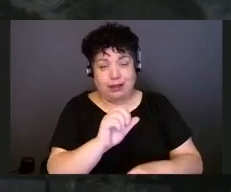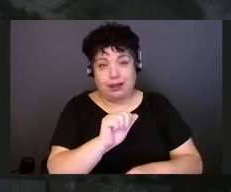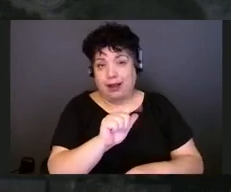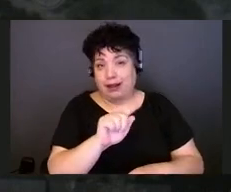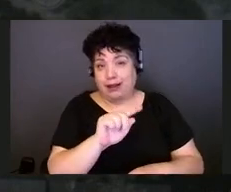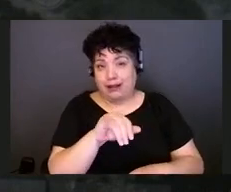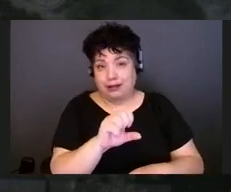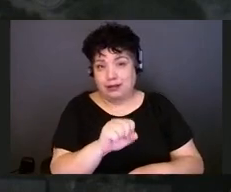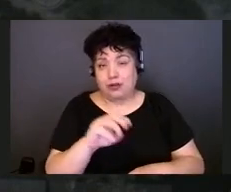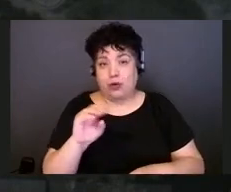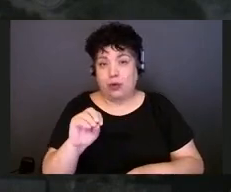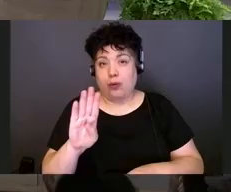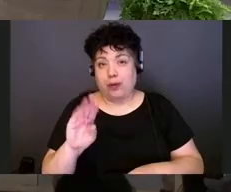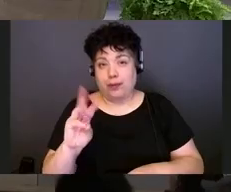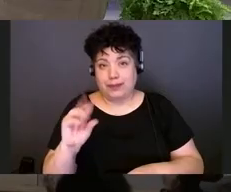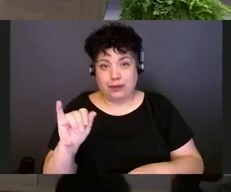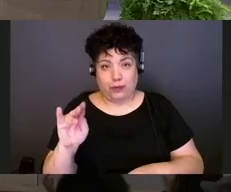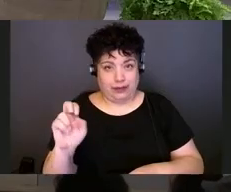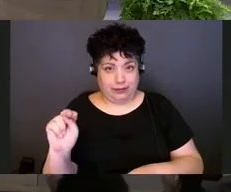Obomsawin.